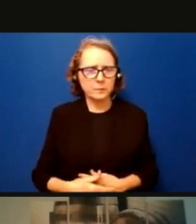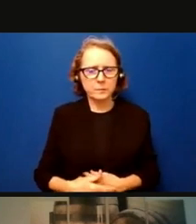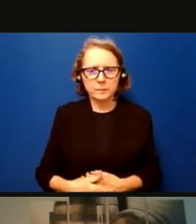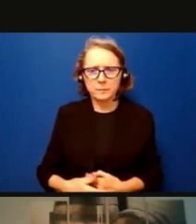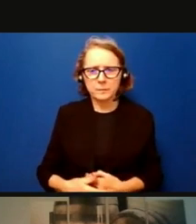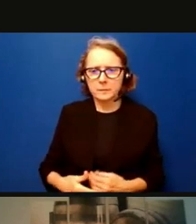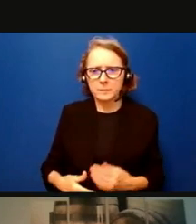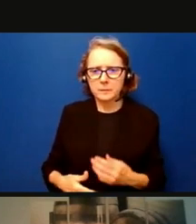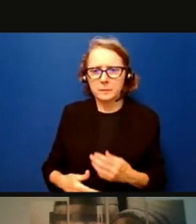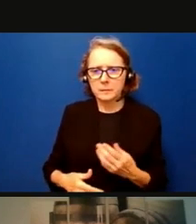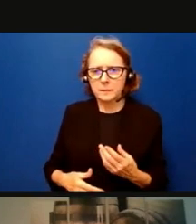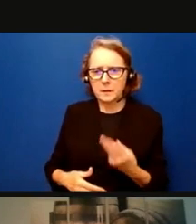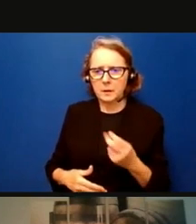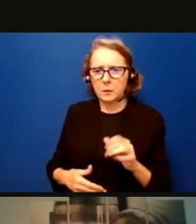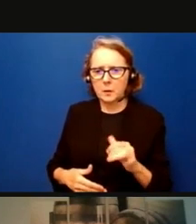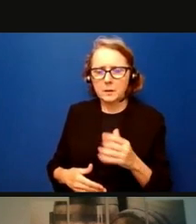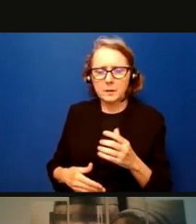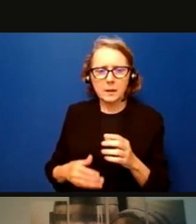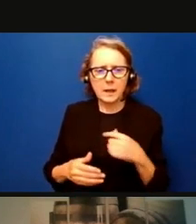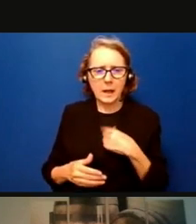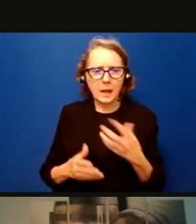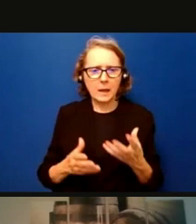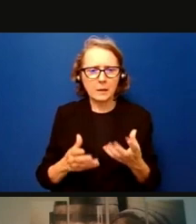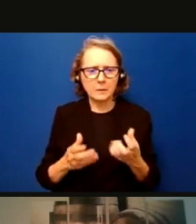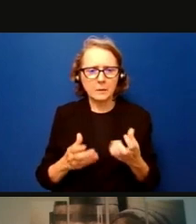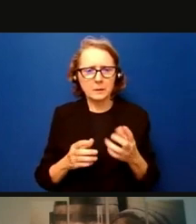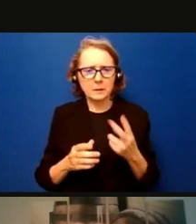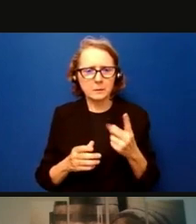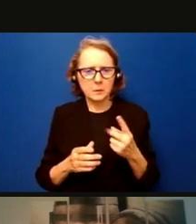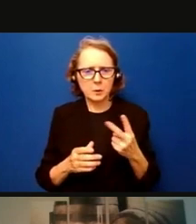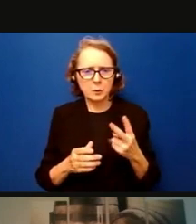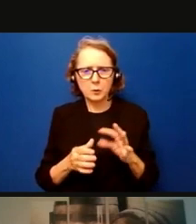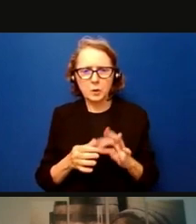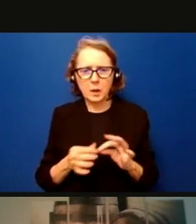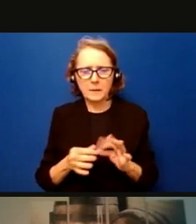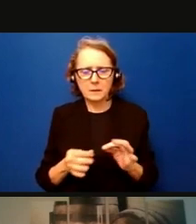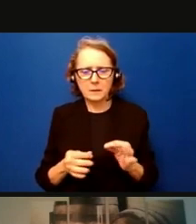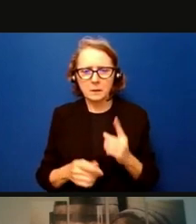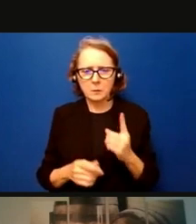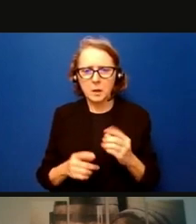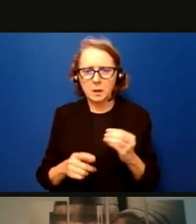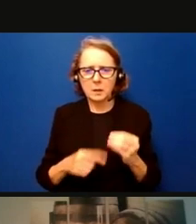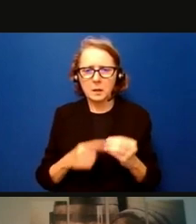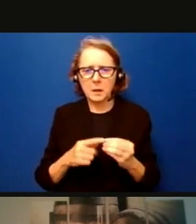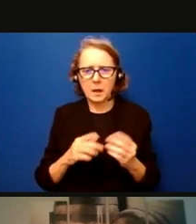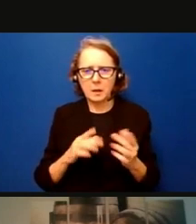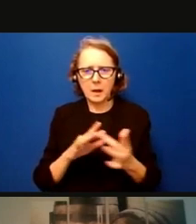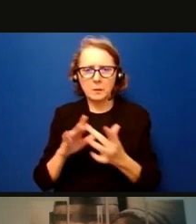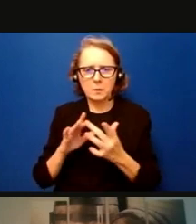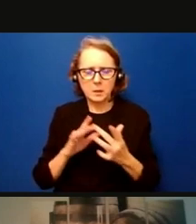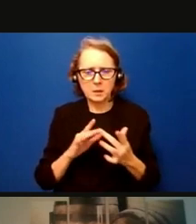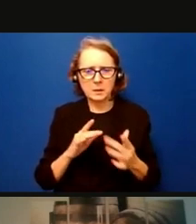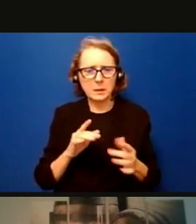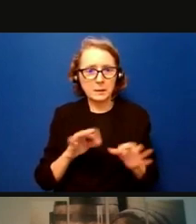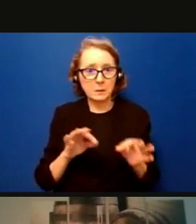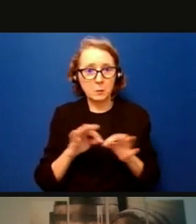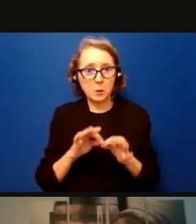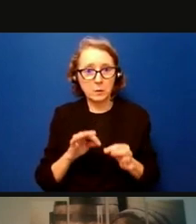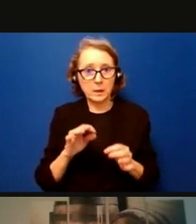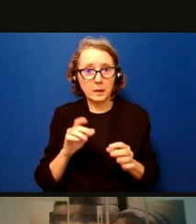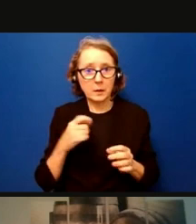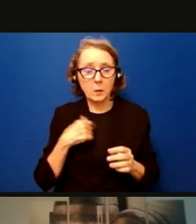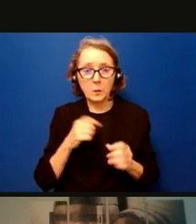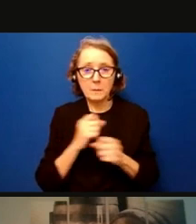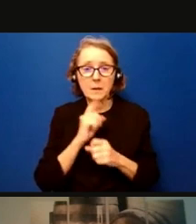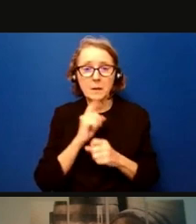Thank you, Mr. Zink. I just have a couple of comments. One, regarding the outreach, I do think it's important that we make sure that people are aware